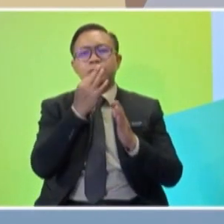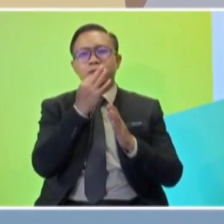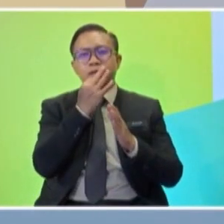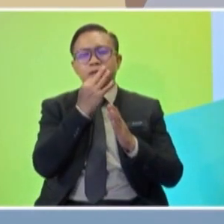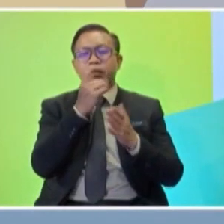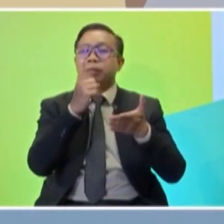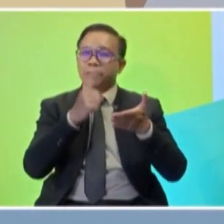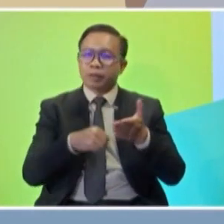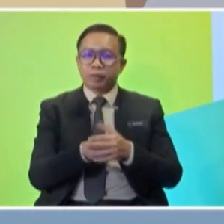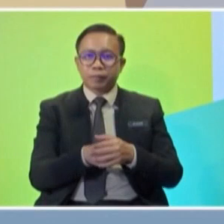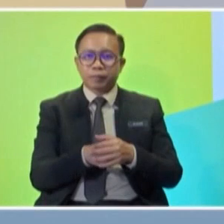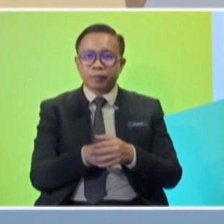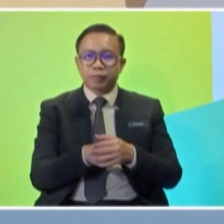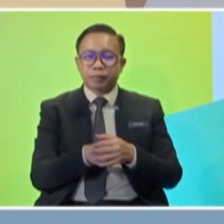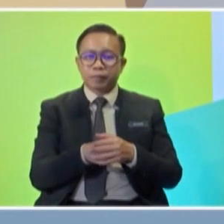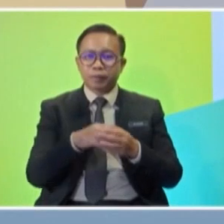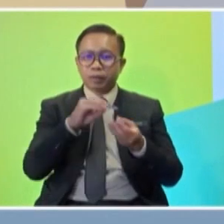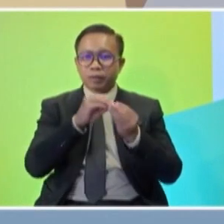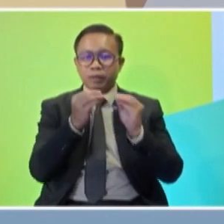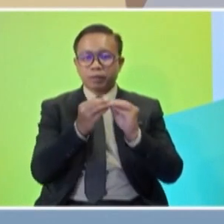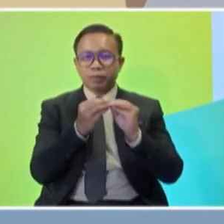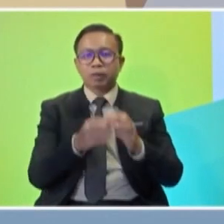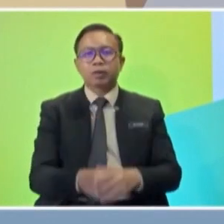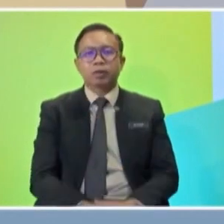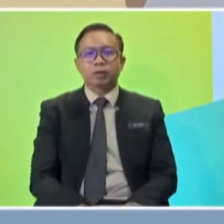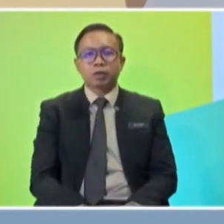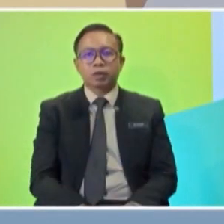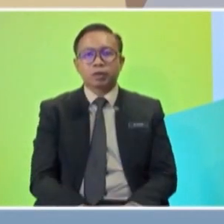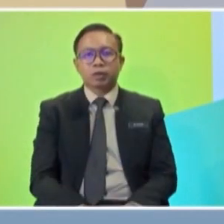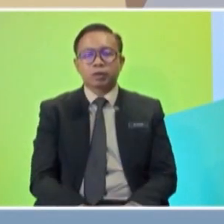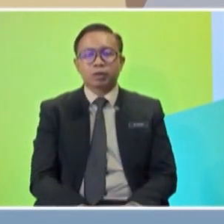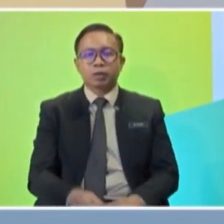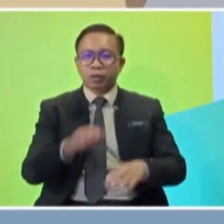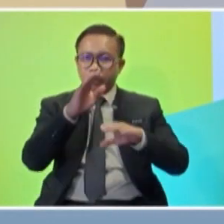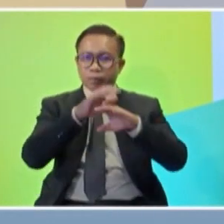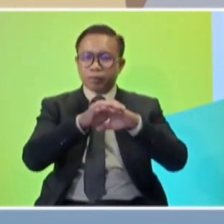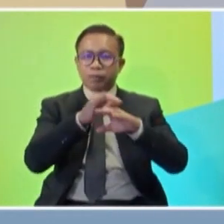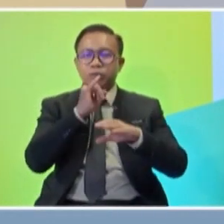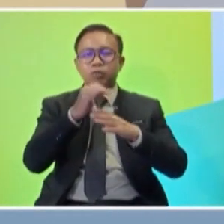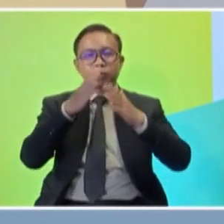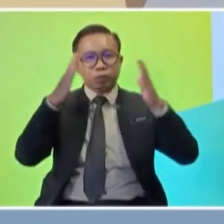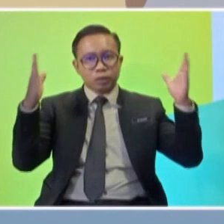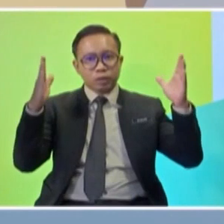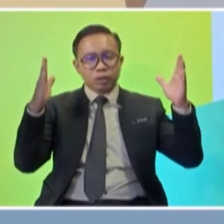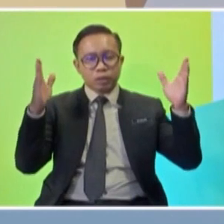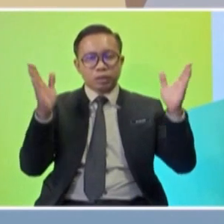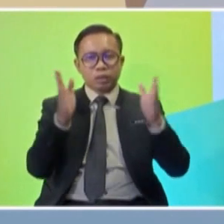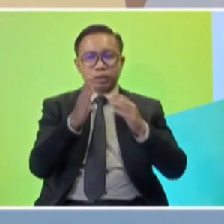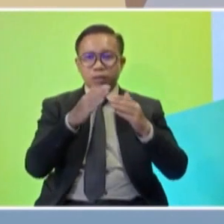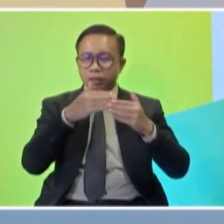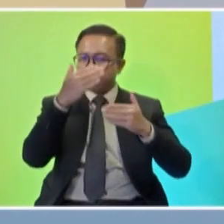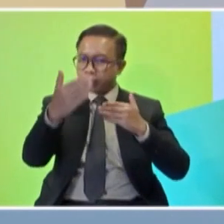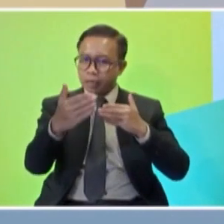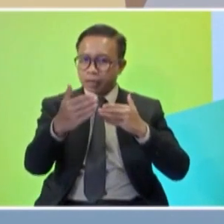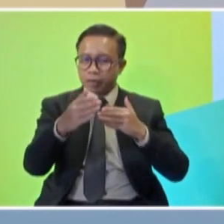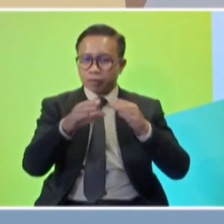Improper fraction is the number, the up number is bigger than down number.